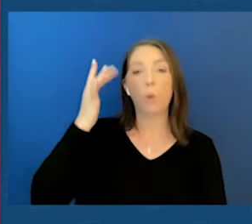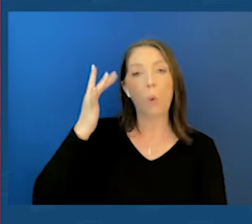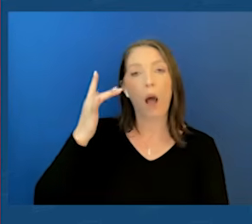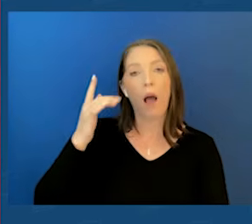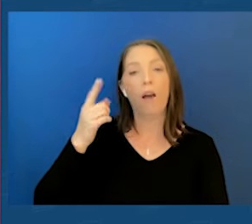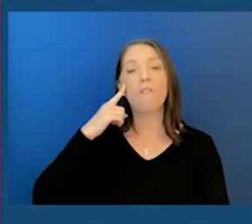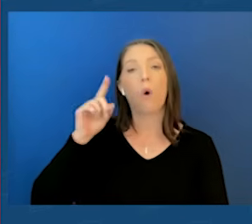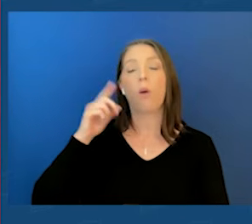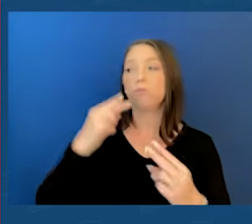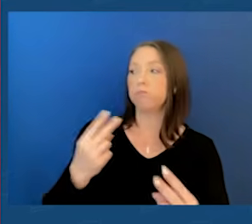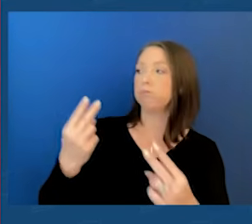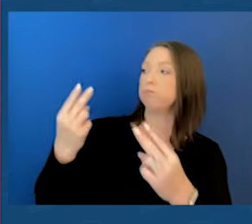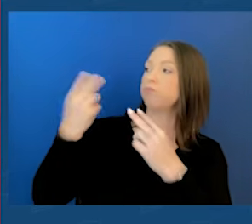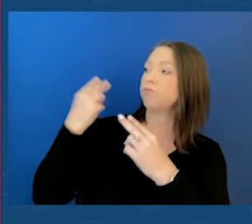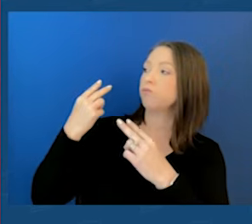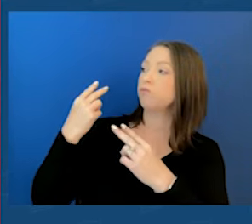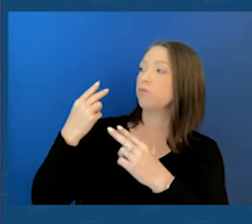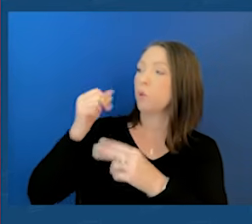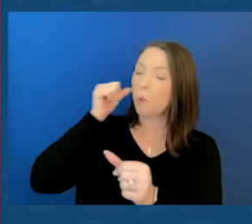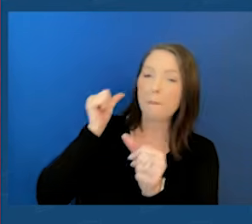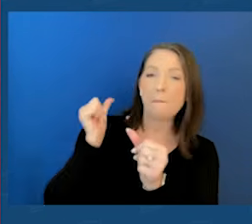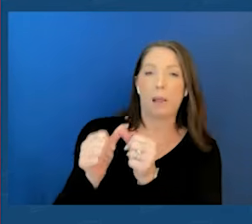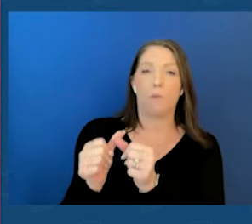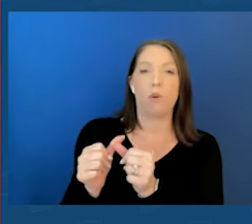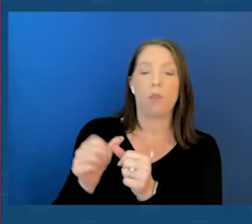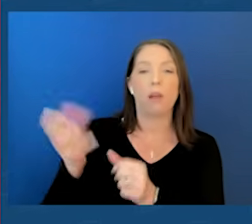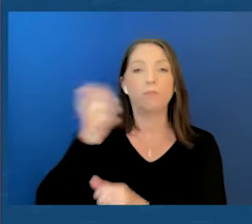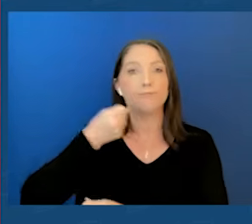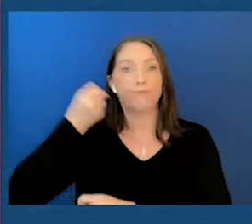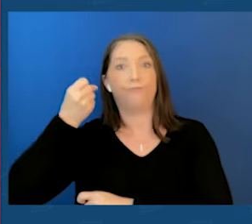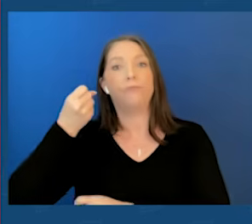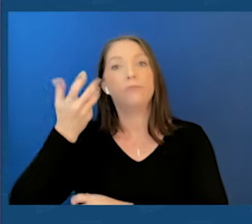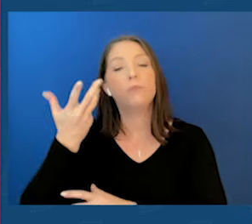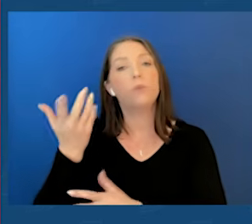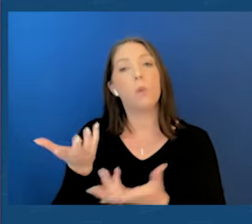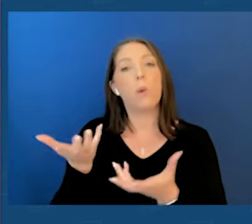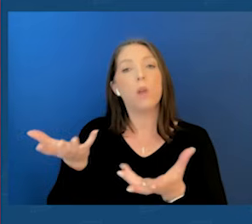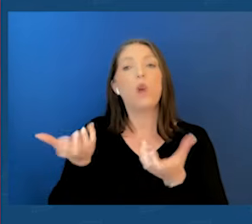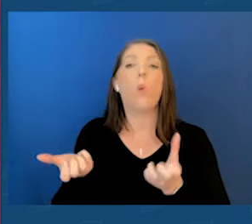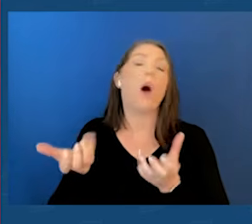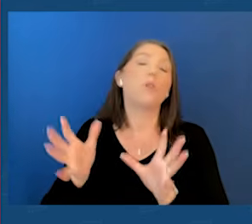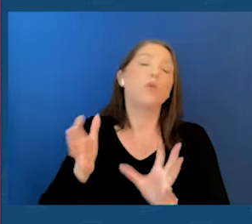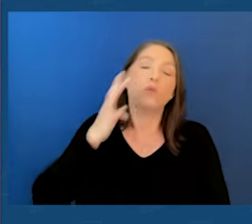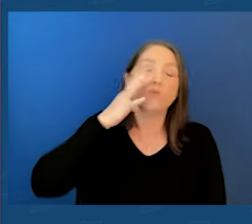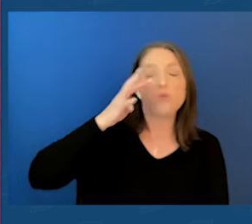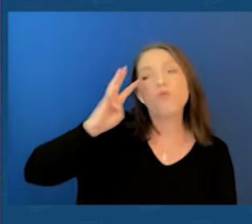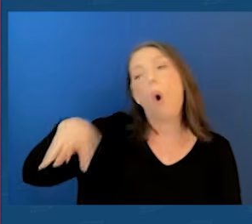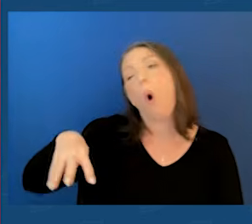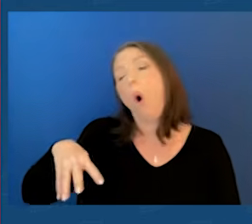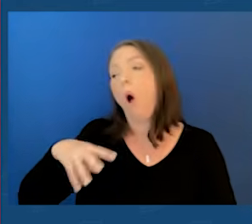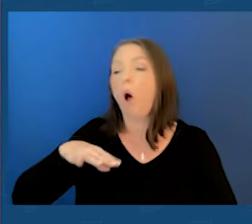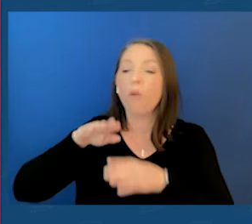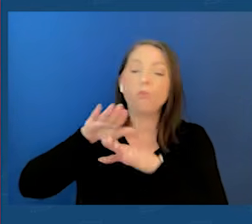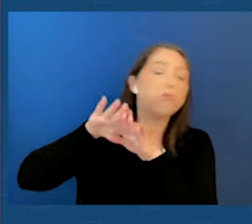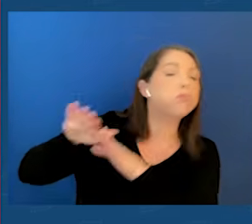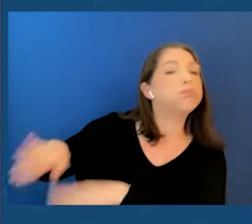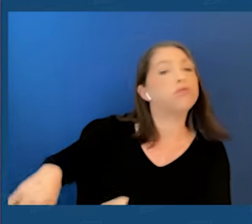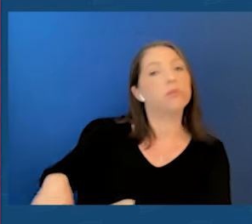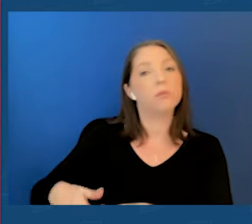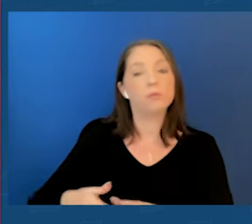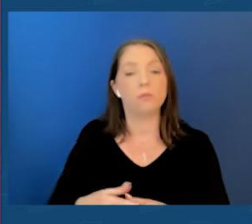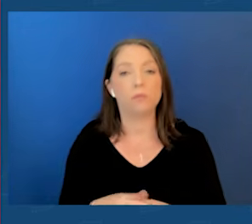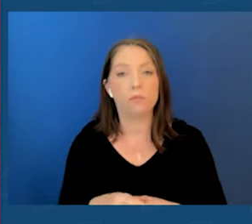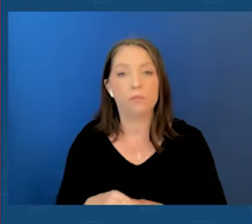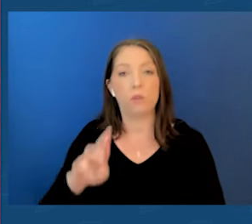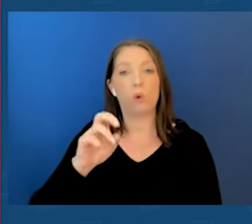forgotten, so that this terrible crime would not be buried in our history. And Ralph Drake, who is white